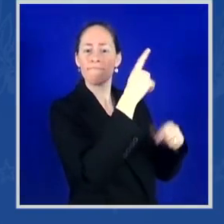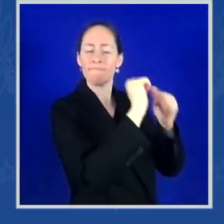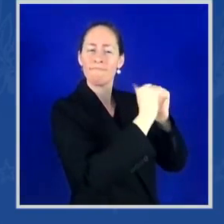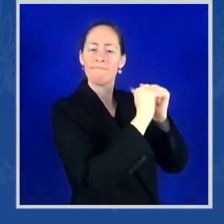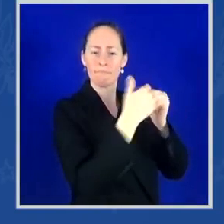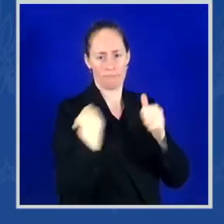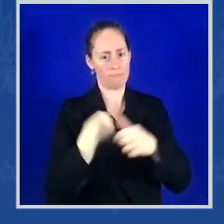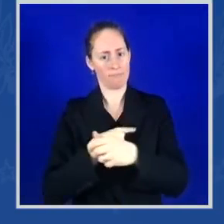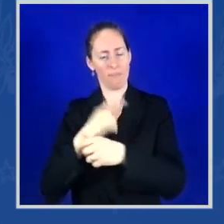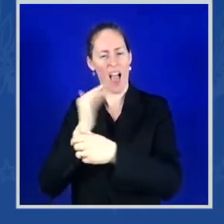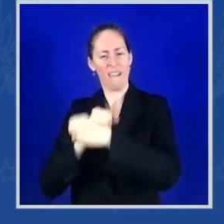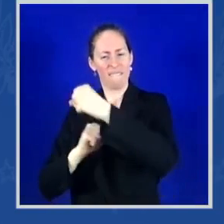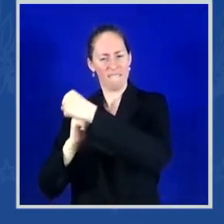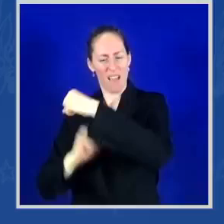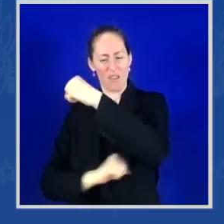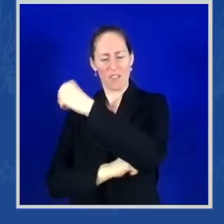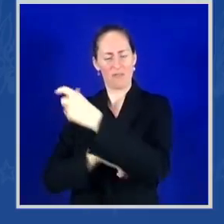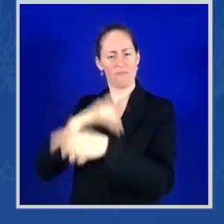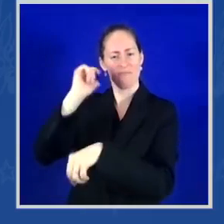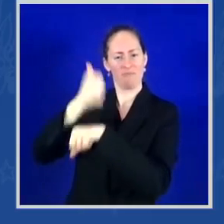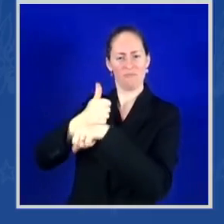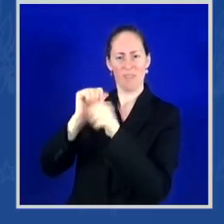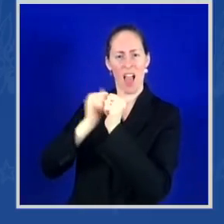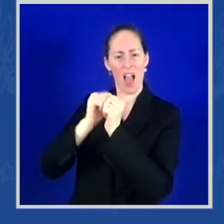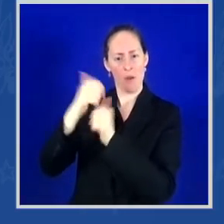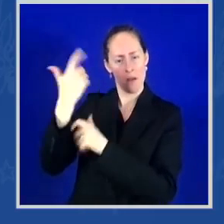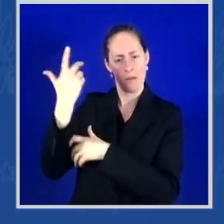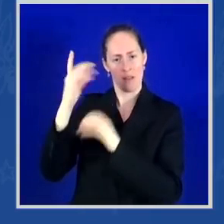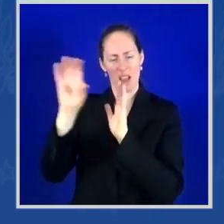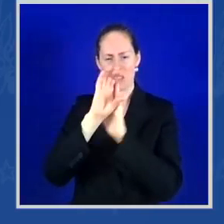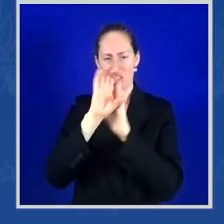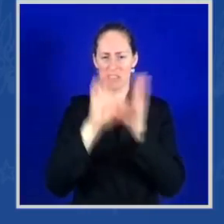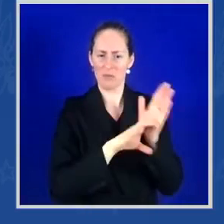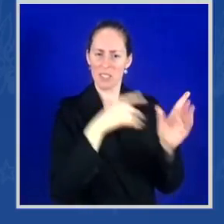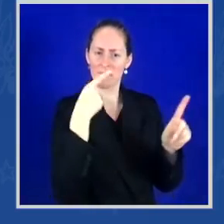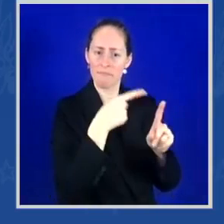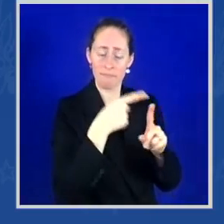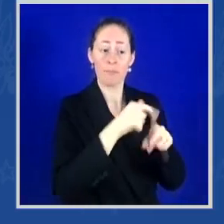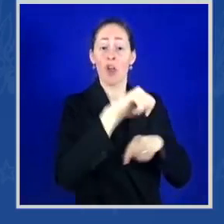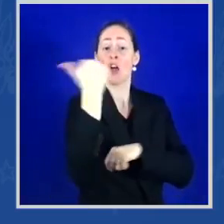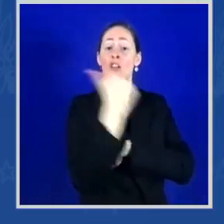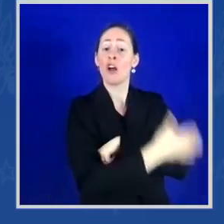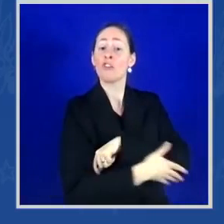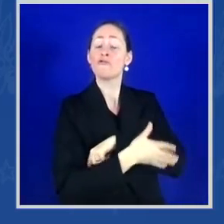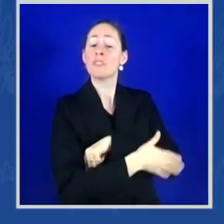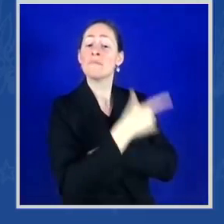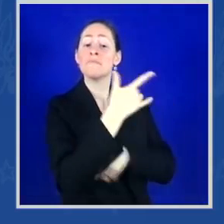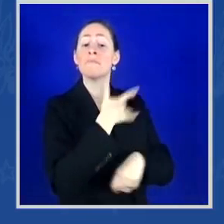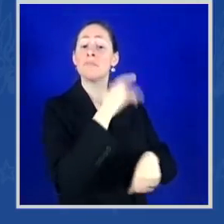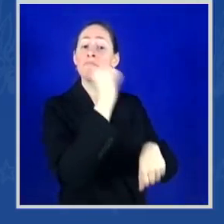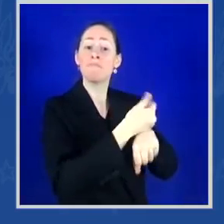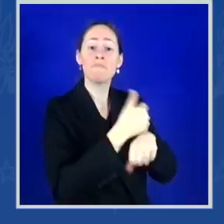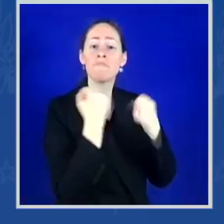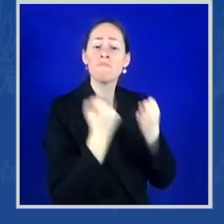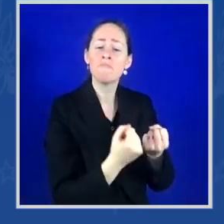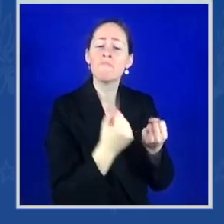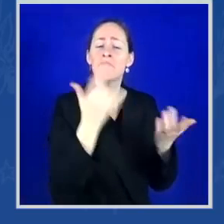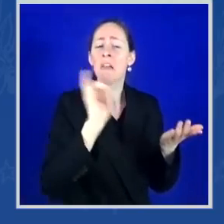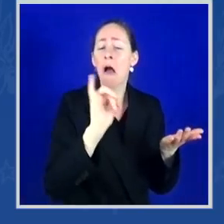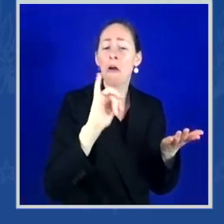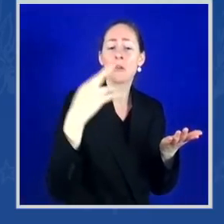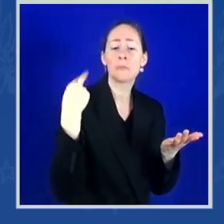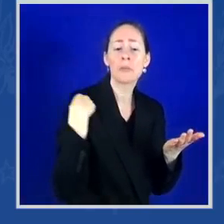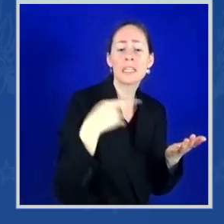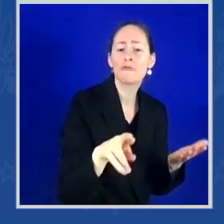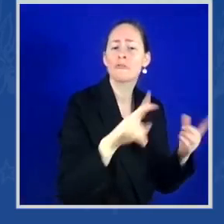is based on a creed, a religion, a geography, an ethnicity. But not us. We're based on an